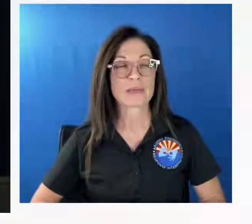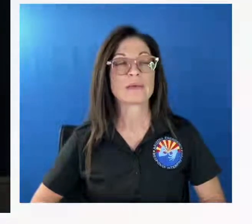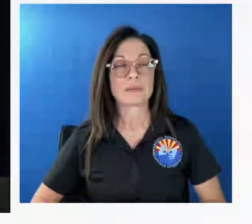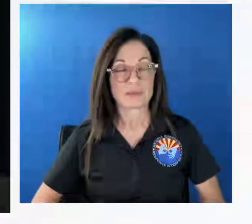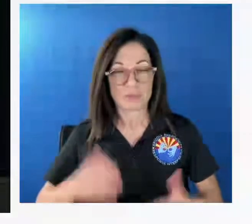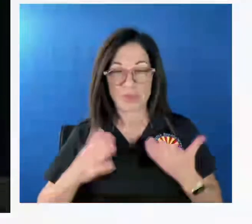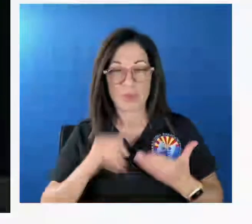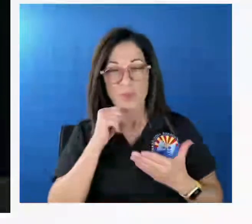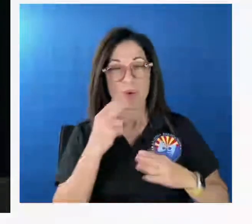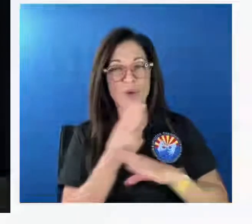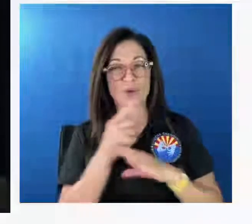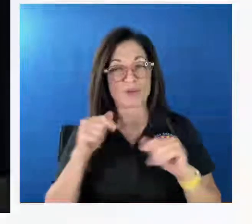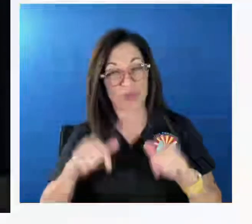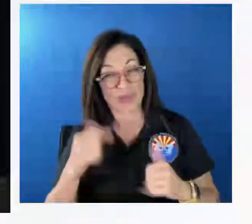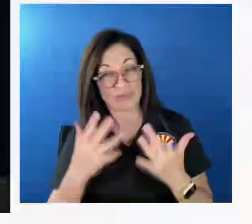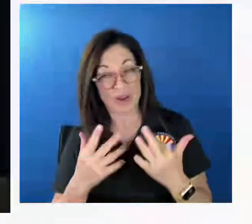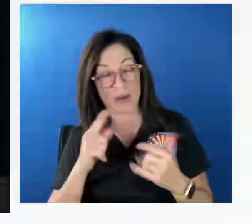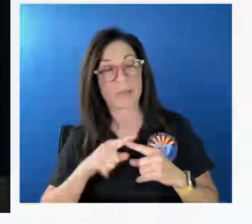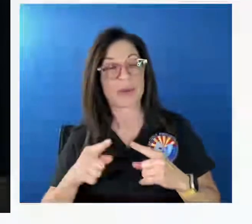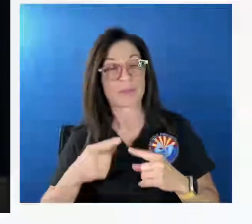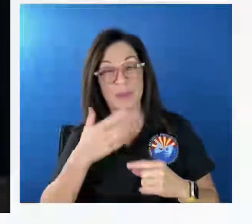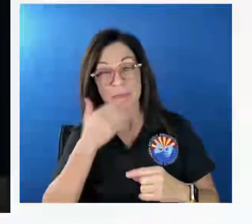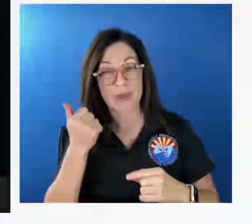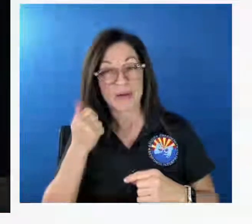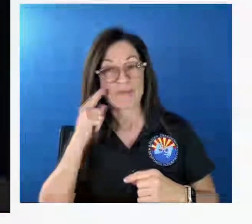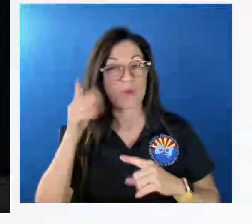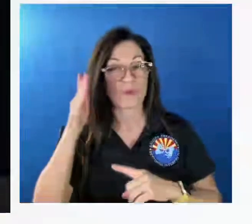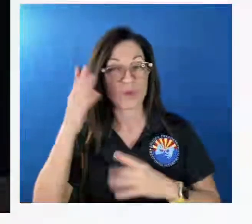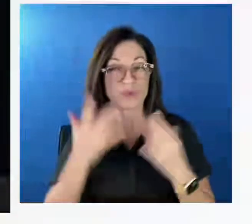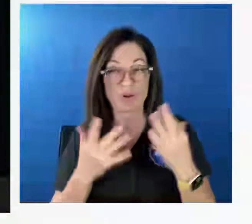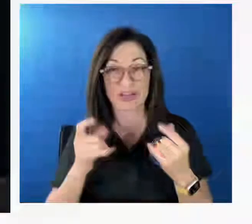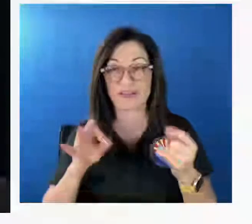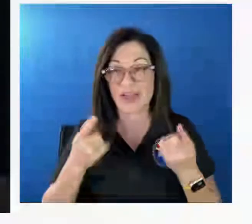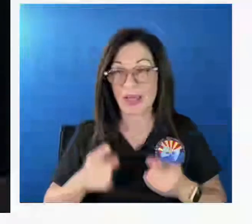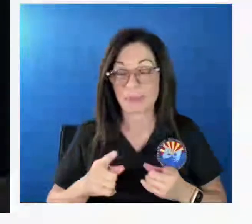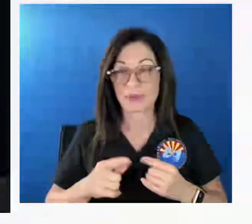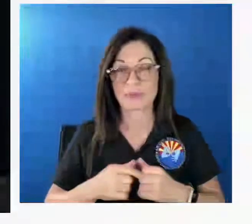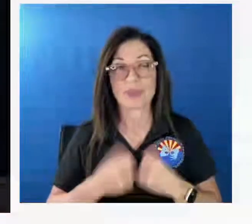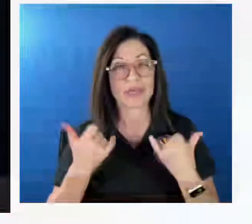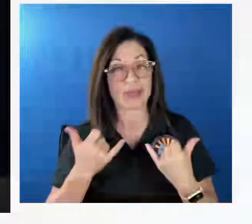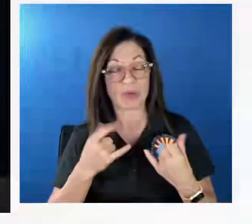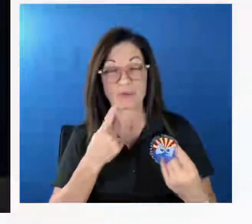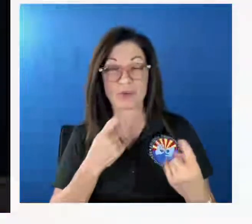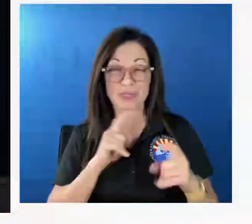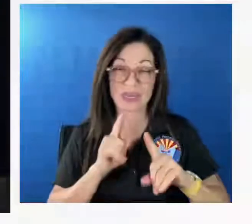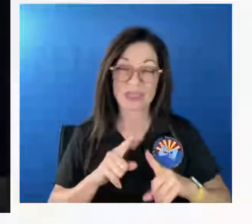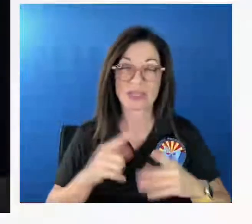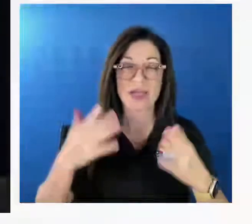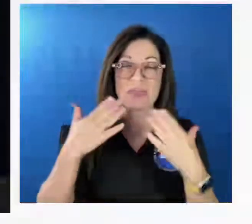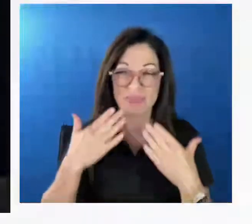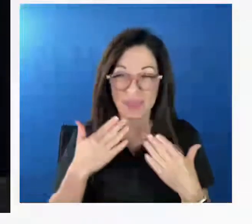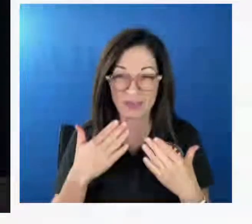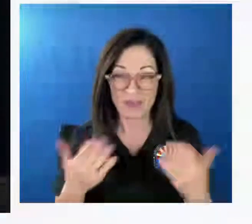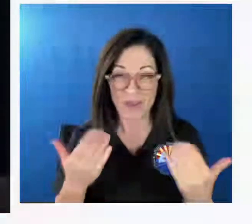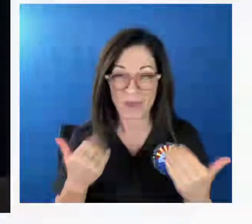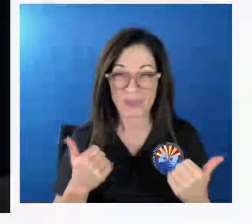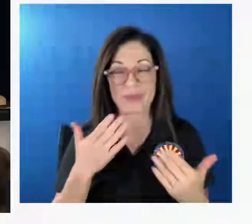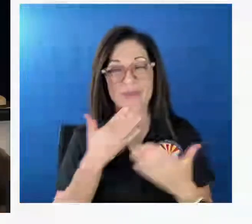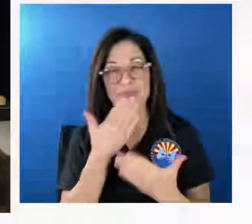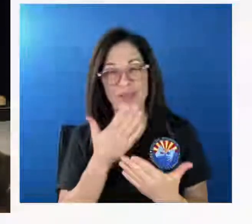better positioned for future fires if that were ever the case. So we'll get to the Q&A. Appreciate you guys coming up and appreciate the support. Thank you.